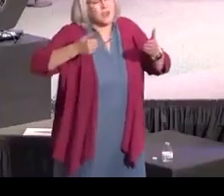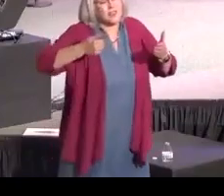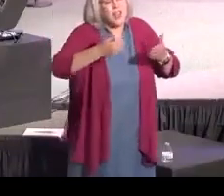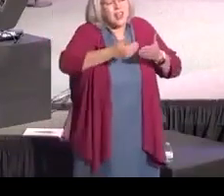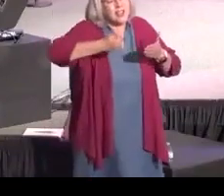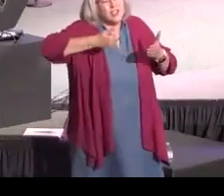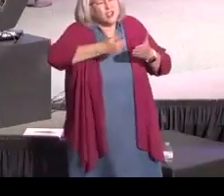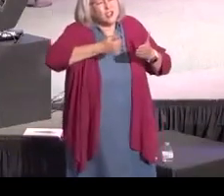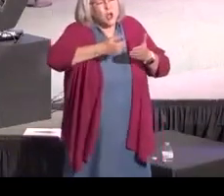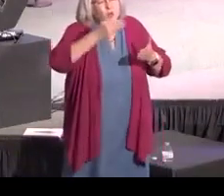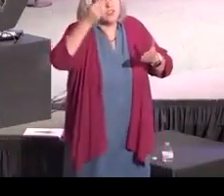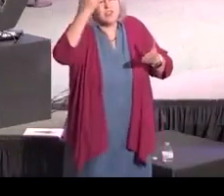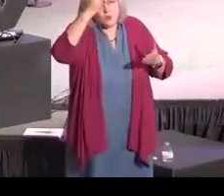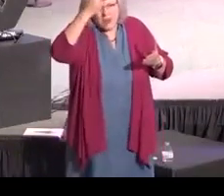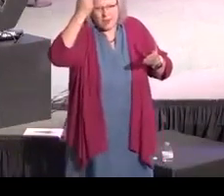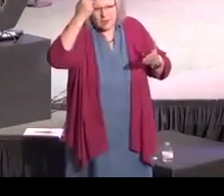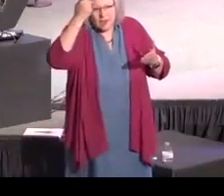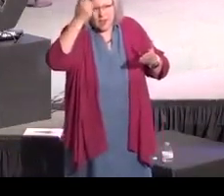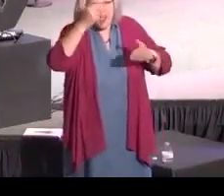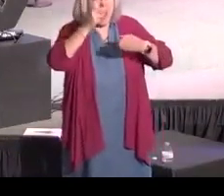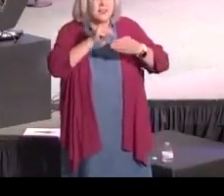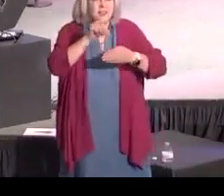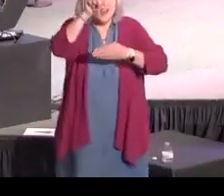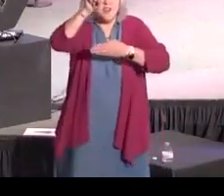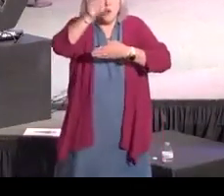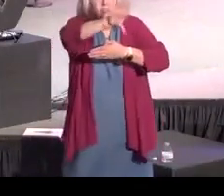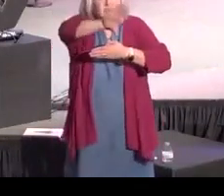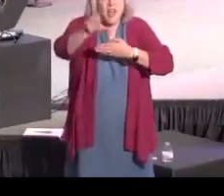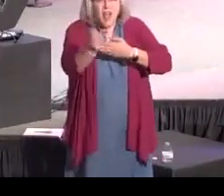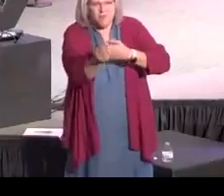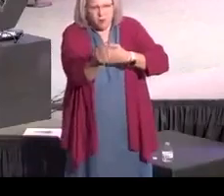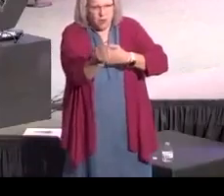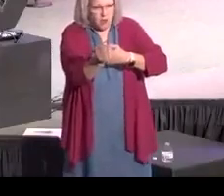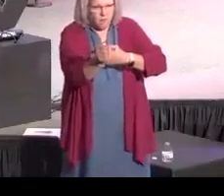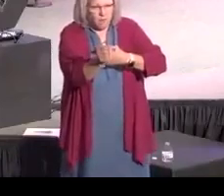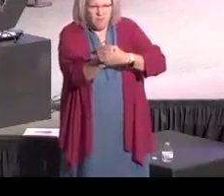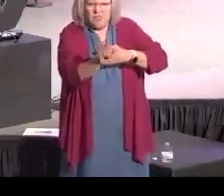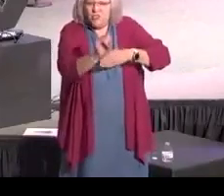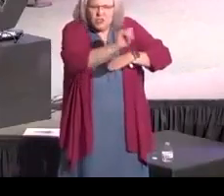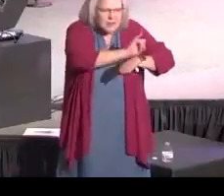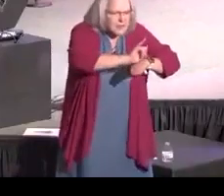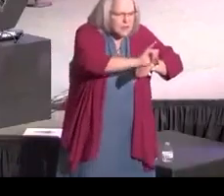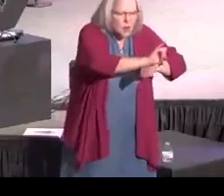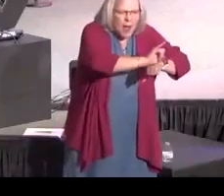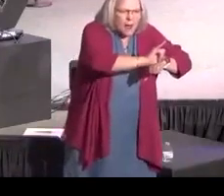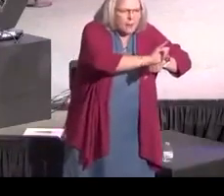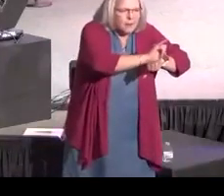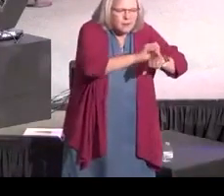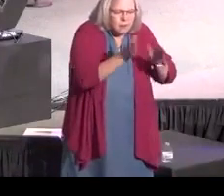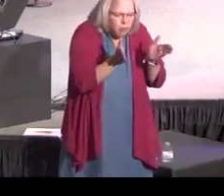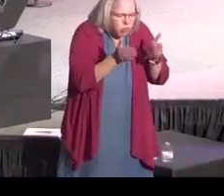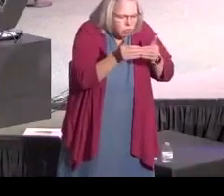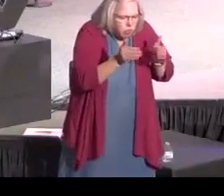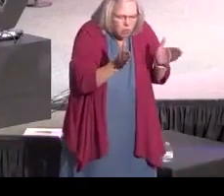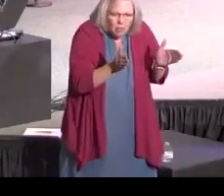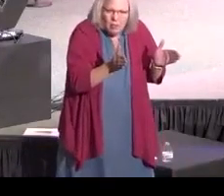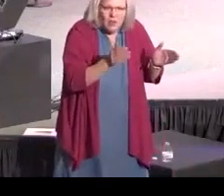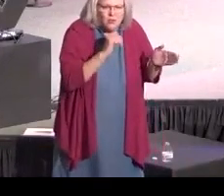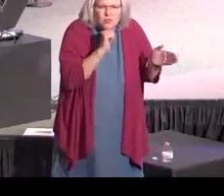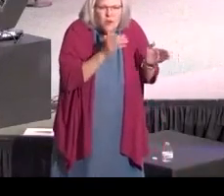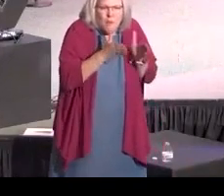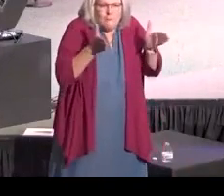and 150 miles north of Africa. Just a little island. Here's God's man. He's on this 18 miles long, this little